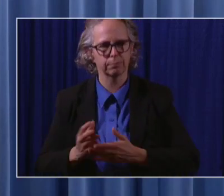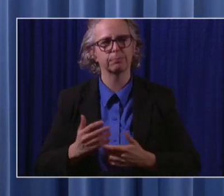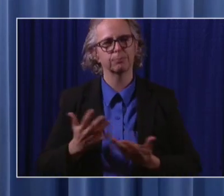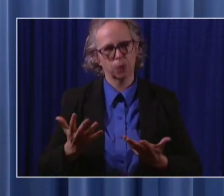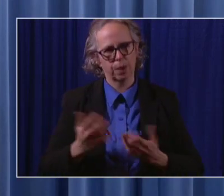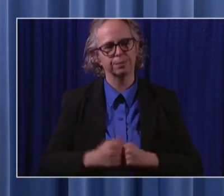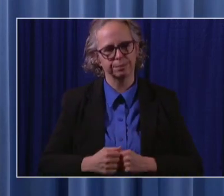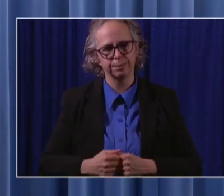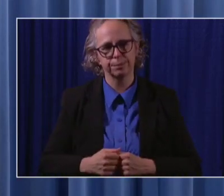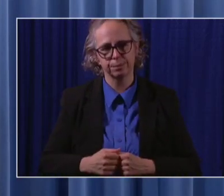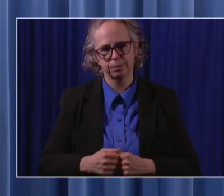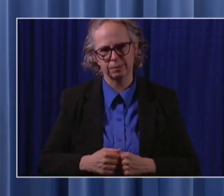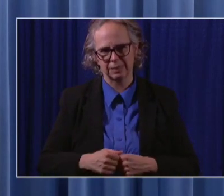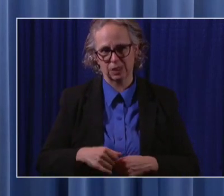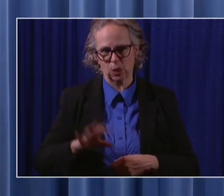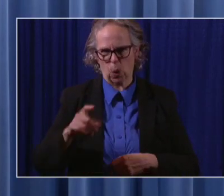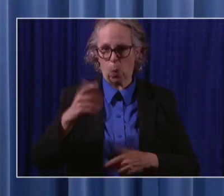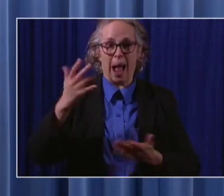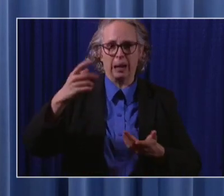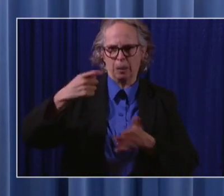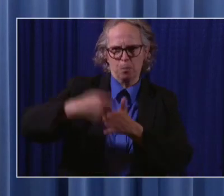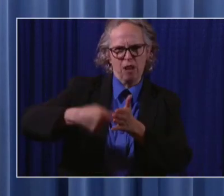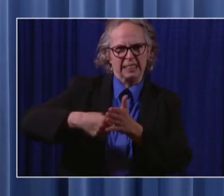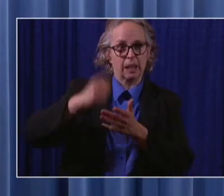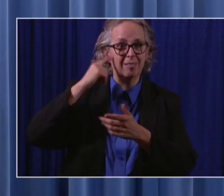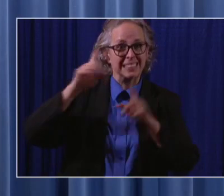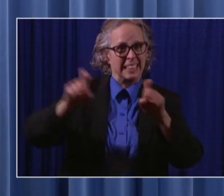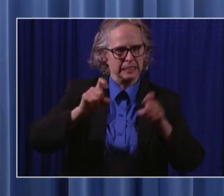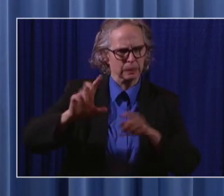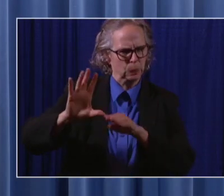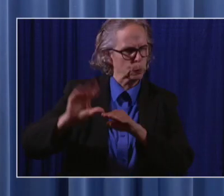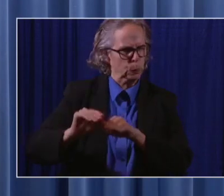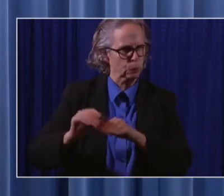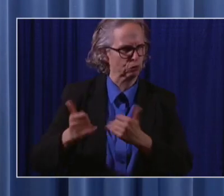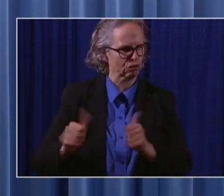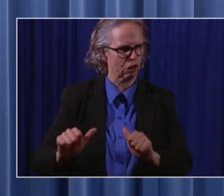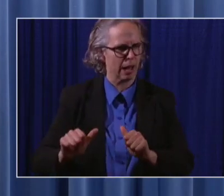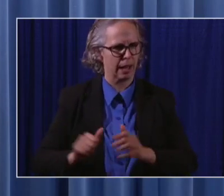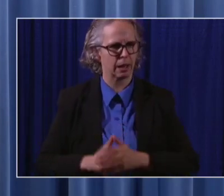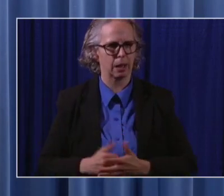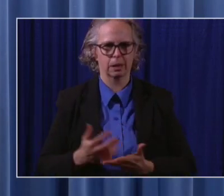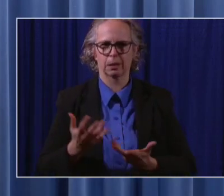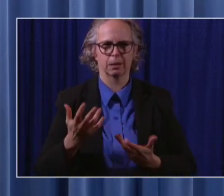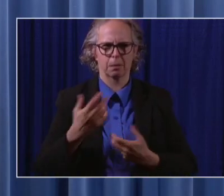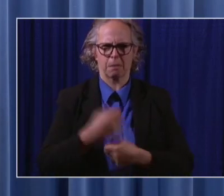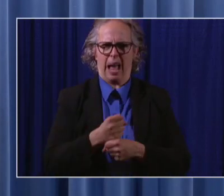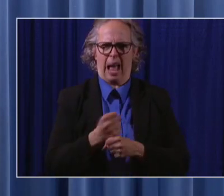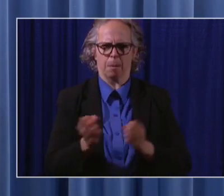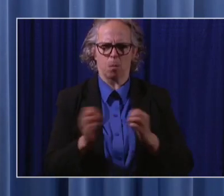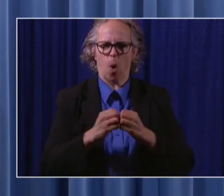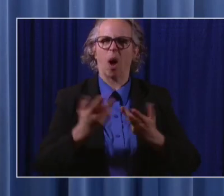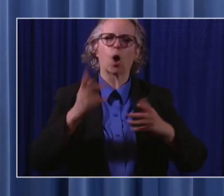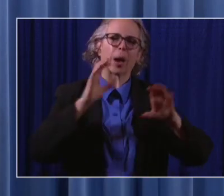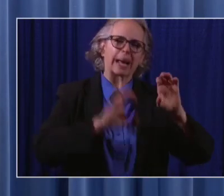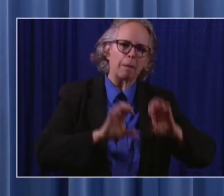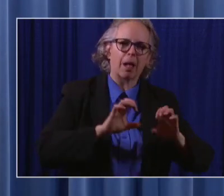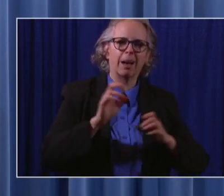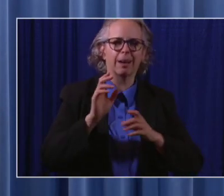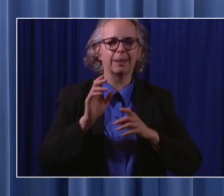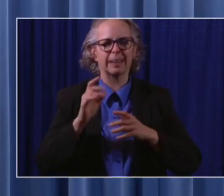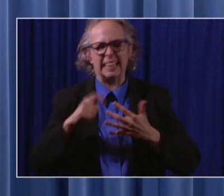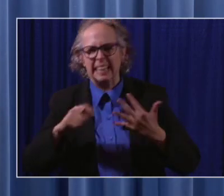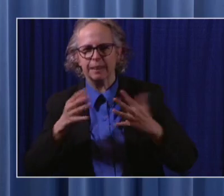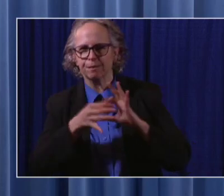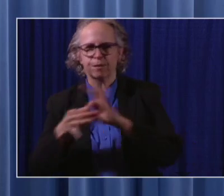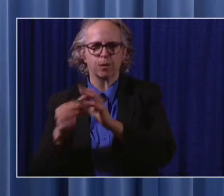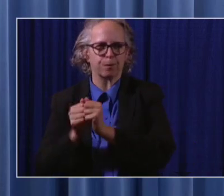to grow our own, in Ohio, our own capacity, and we're well on the way to be doing that, but ultimately you're still going to